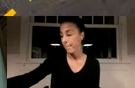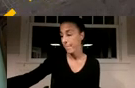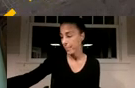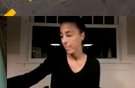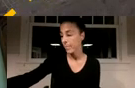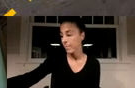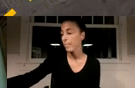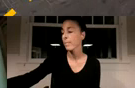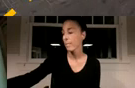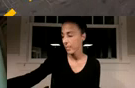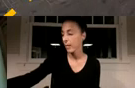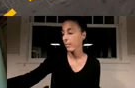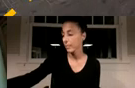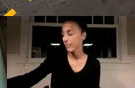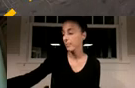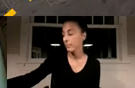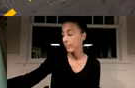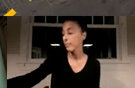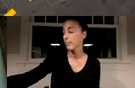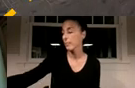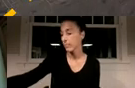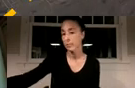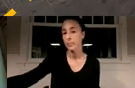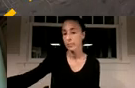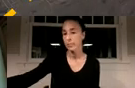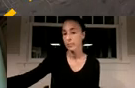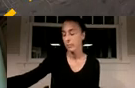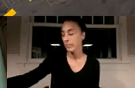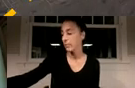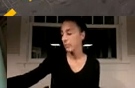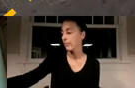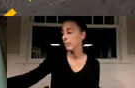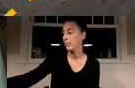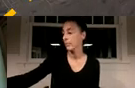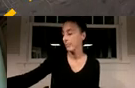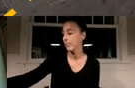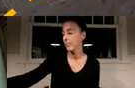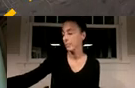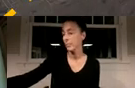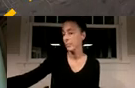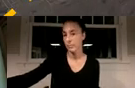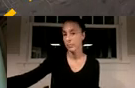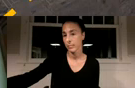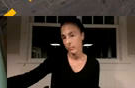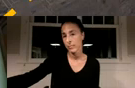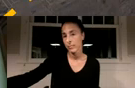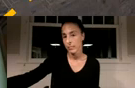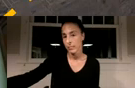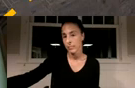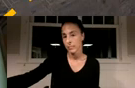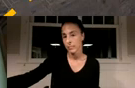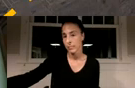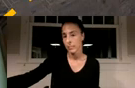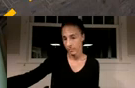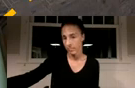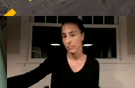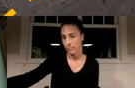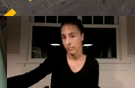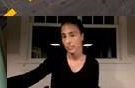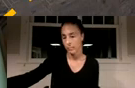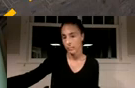schools, parks, all of those things. And not only do we have it on this corner, but we have it across the